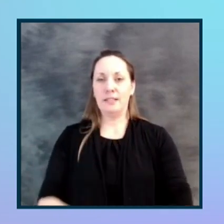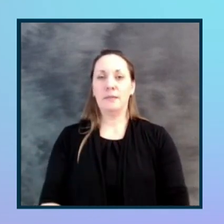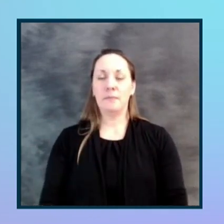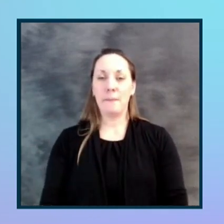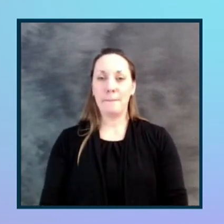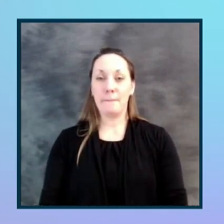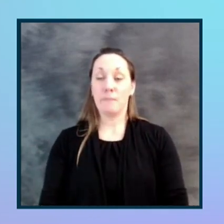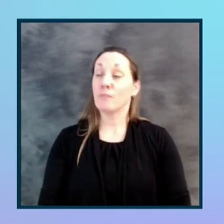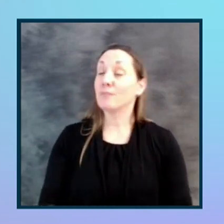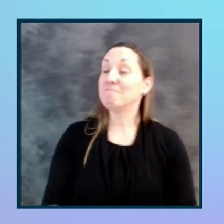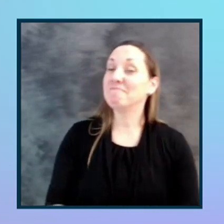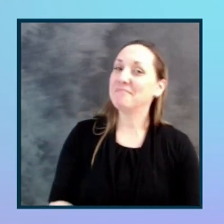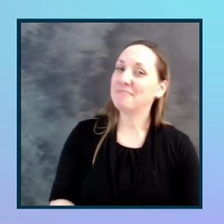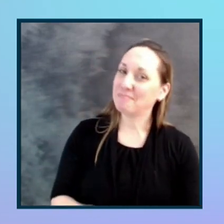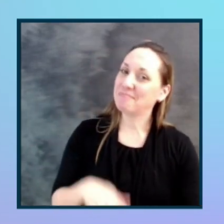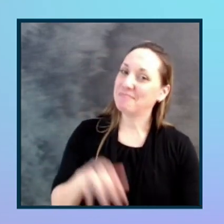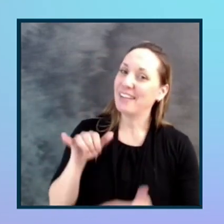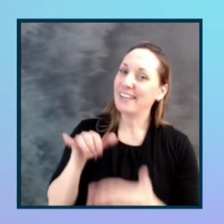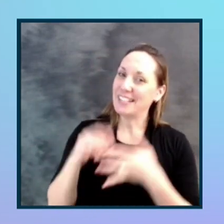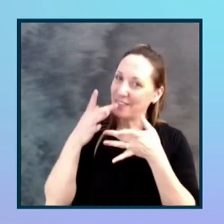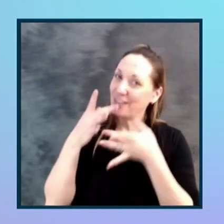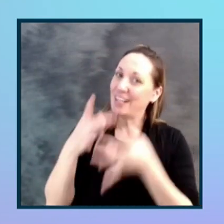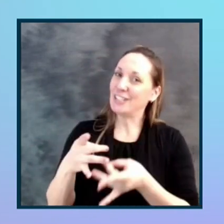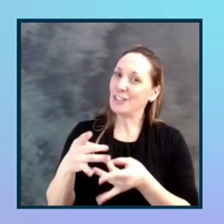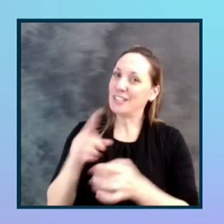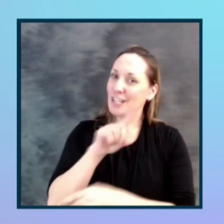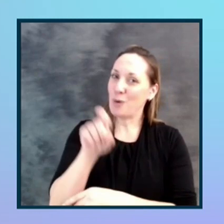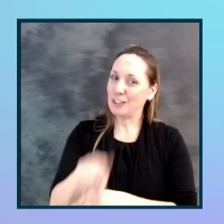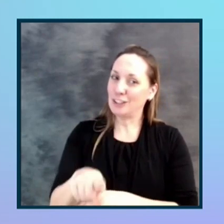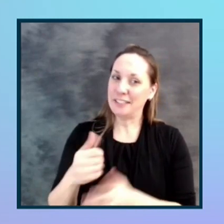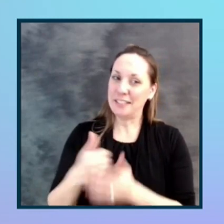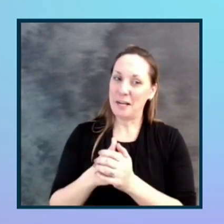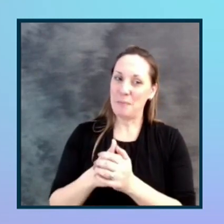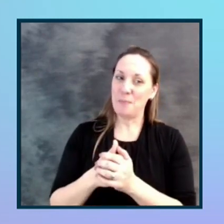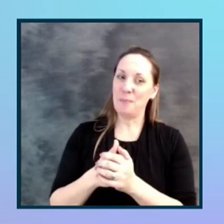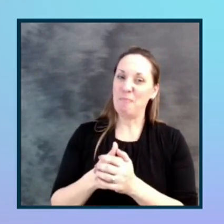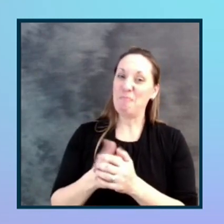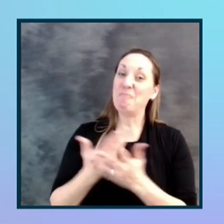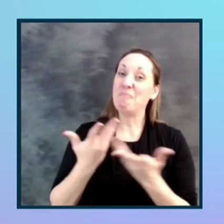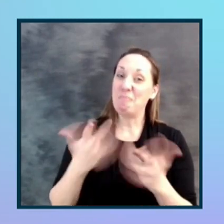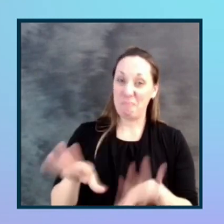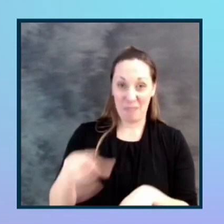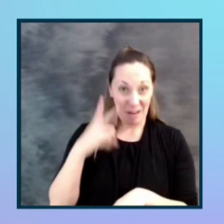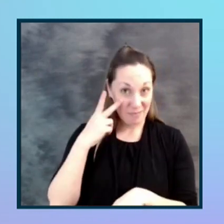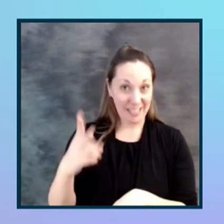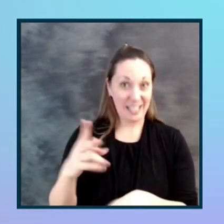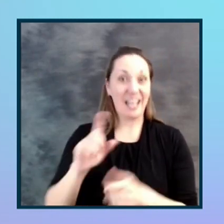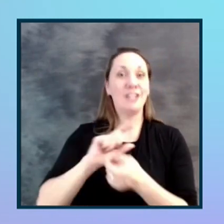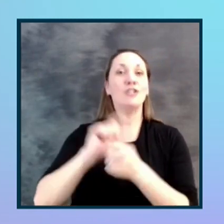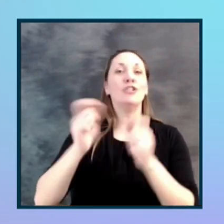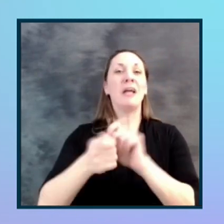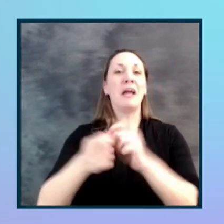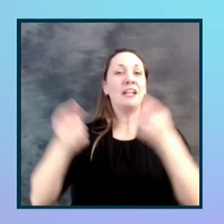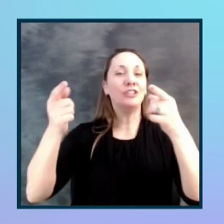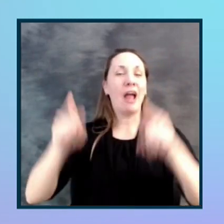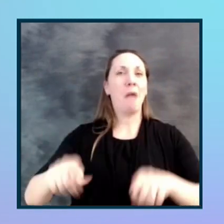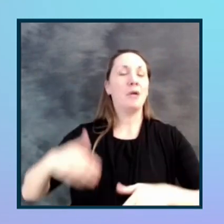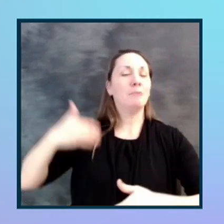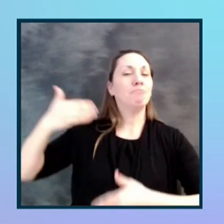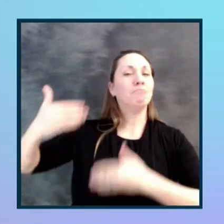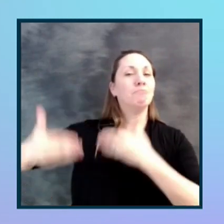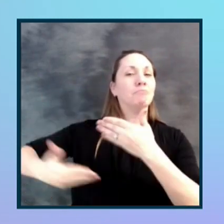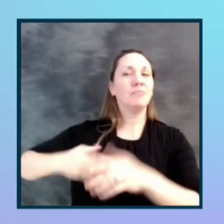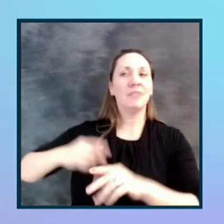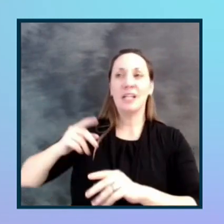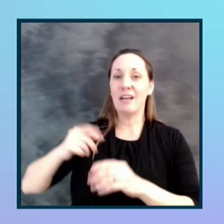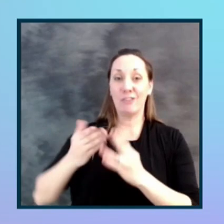Yeah, that's a very interesting question, and I've seen a change over time. If you were to ask me